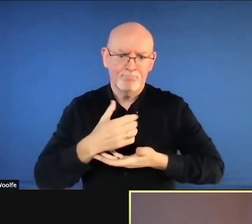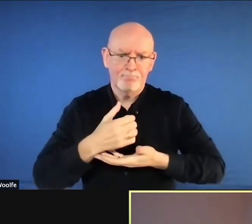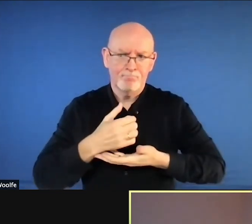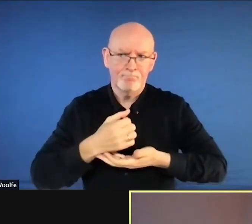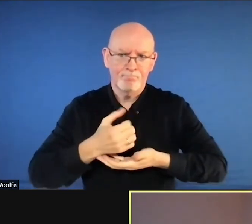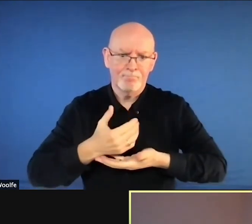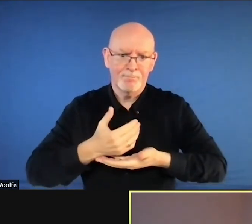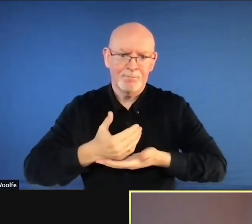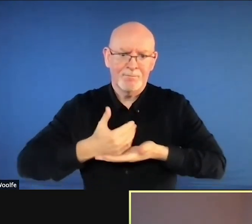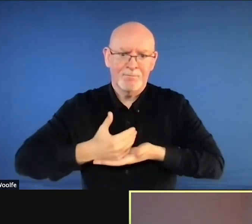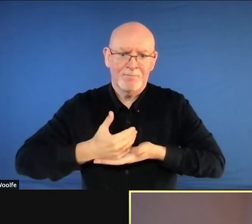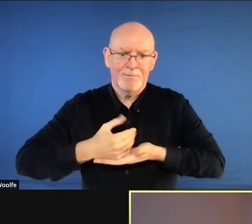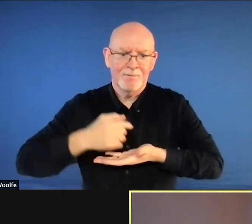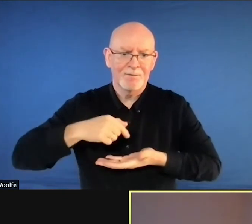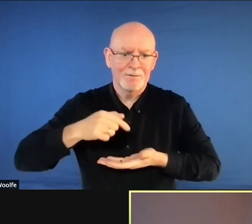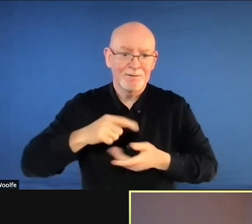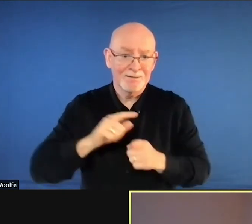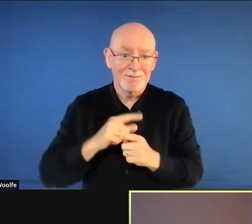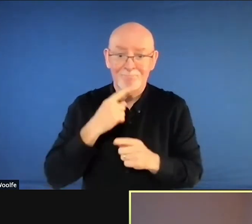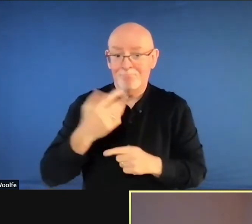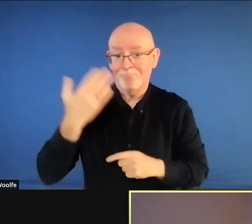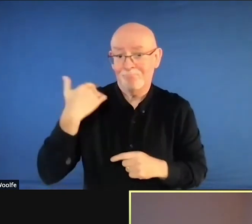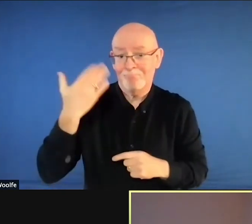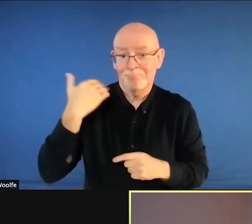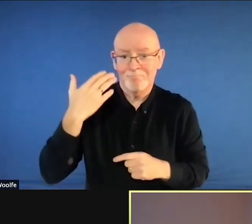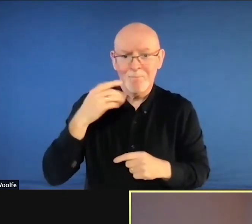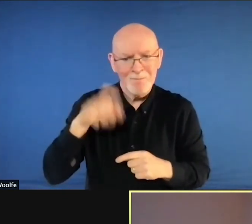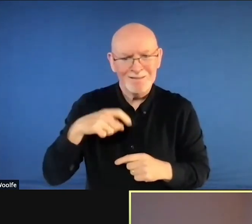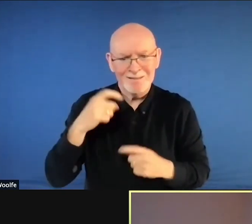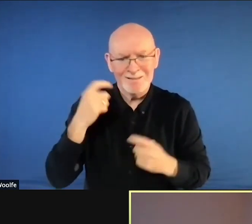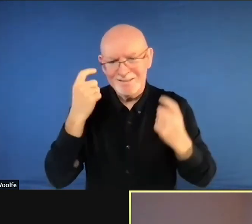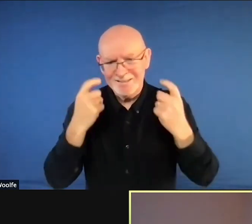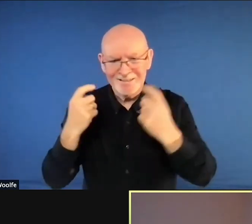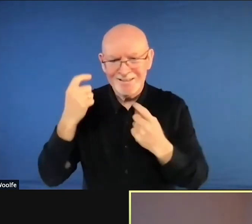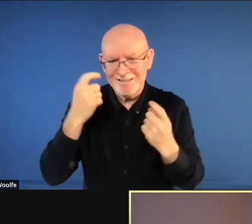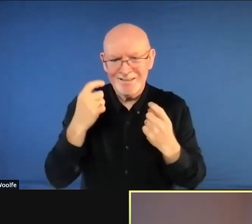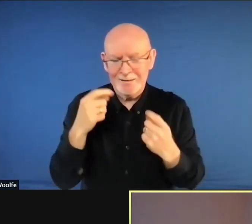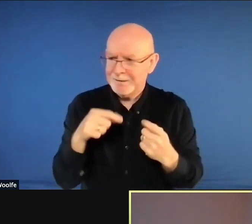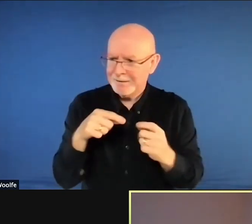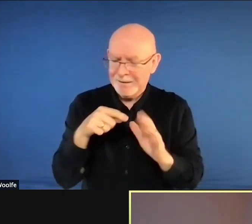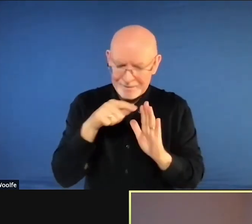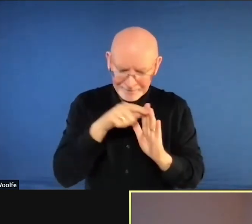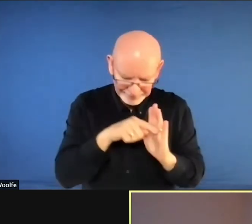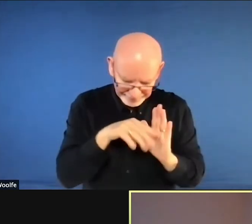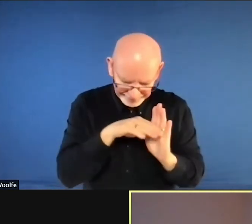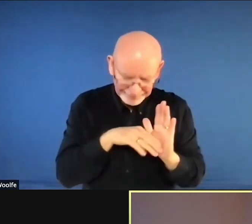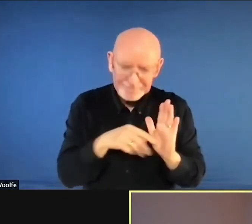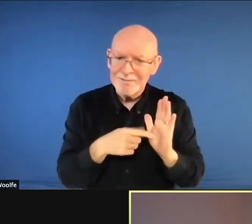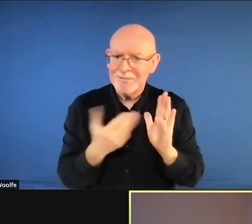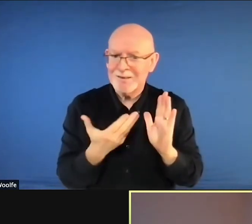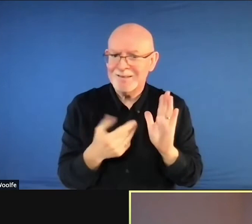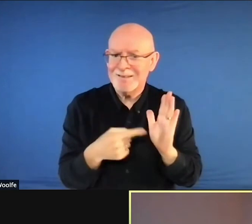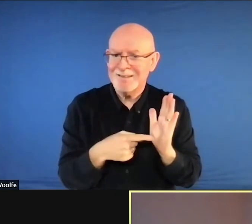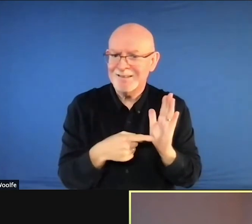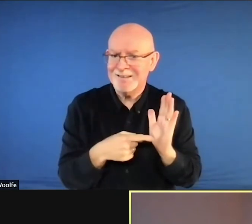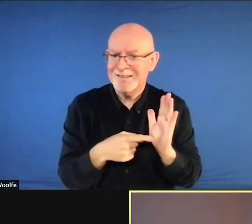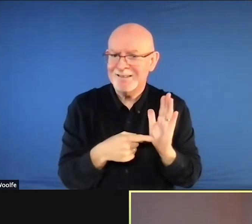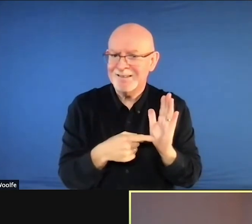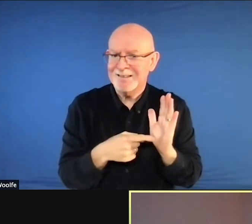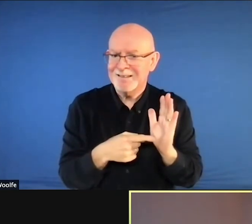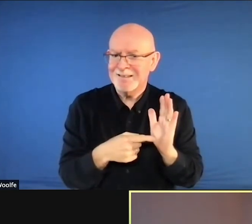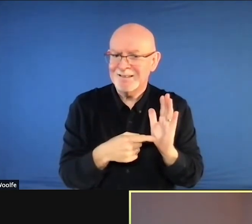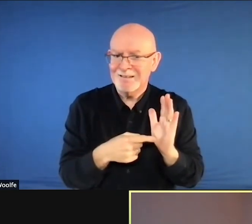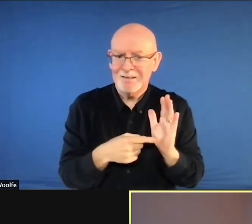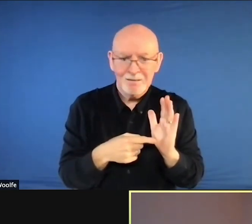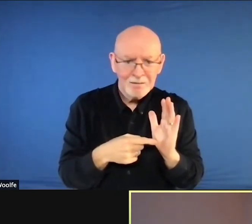beyond ethics that ensure the well-being of such population to be